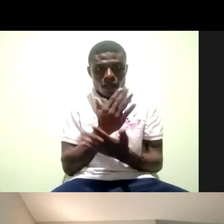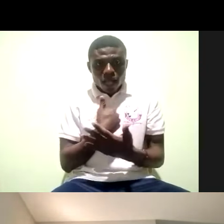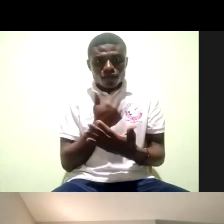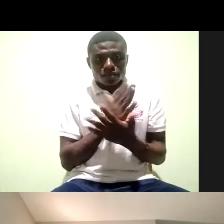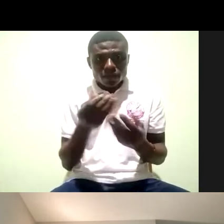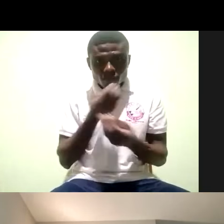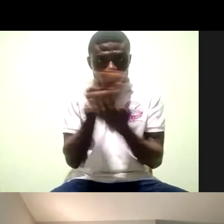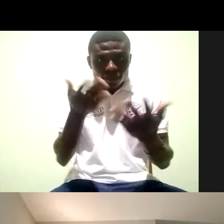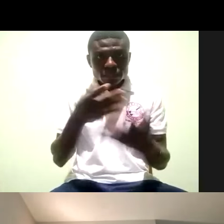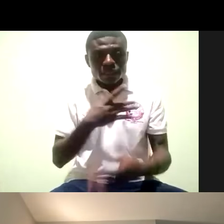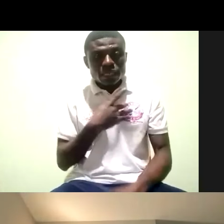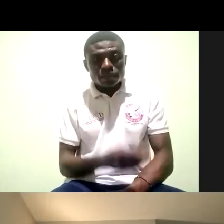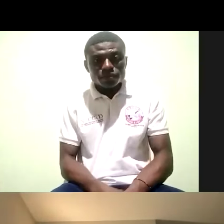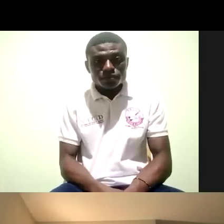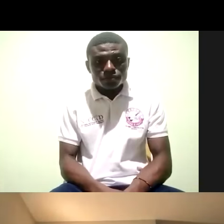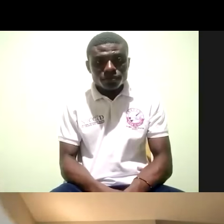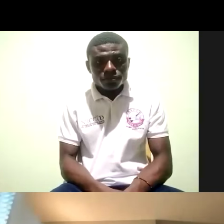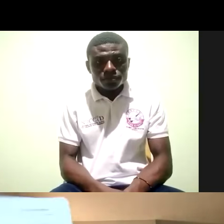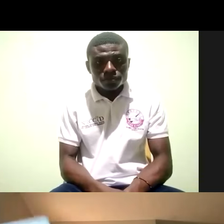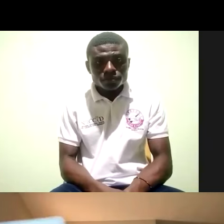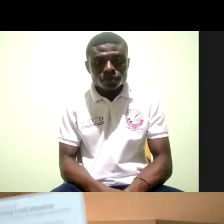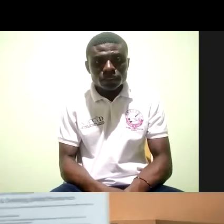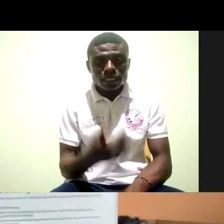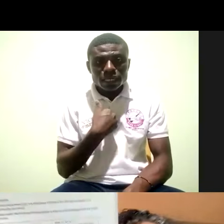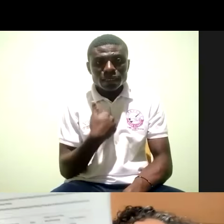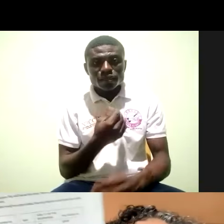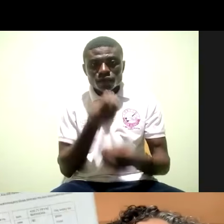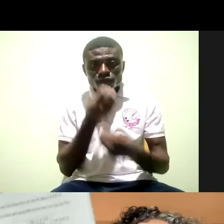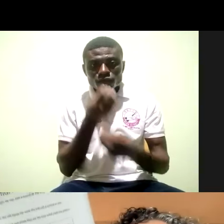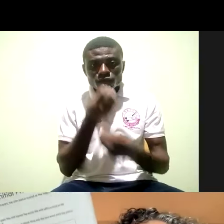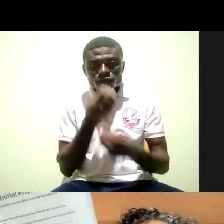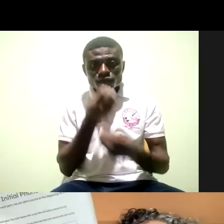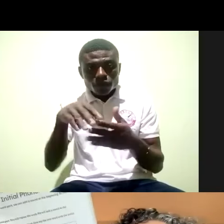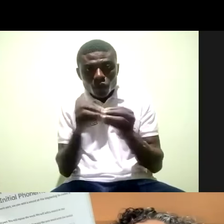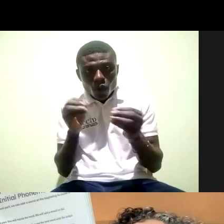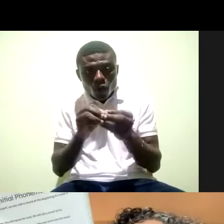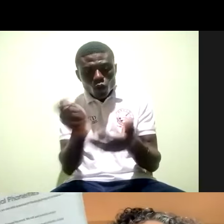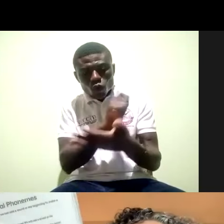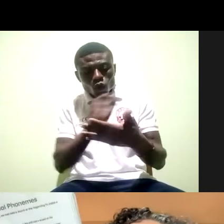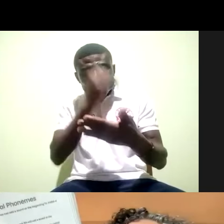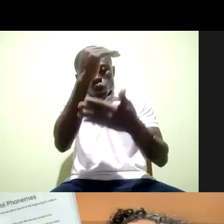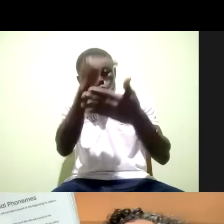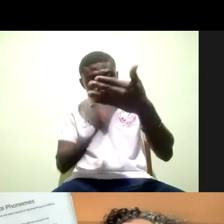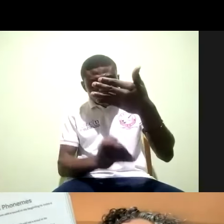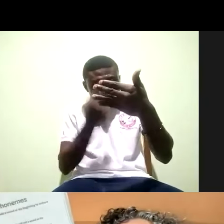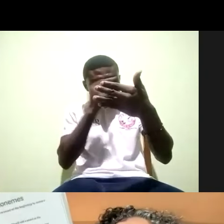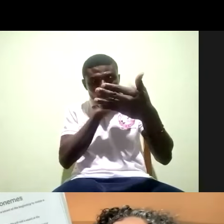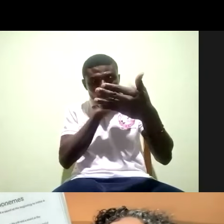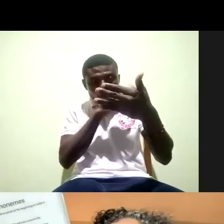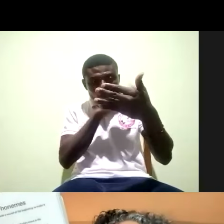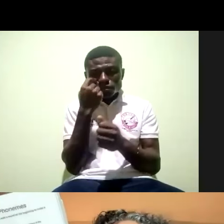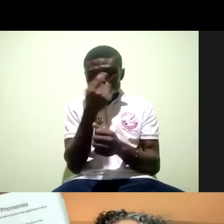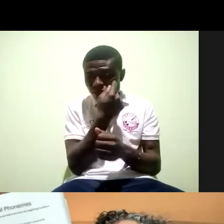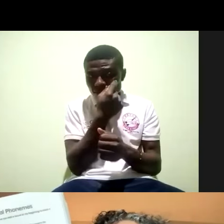like this on a page, this is too much information for the children to read. So we have to